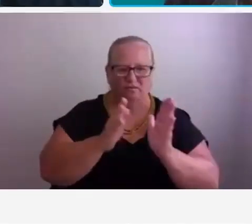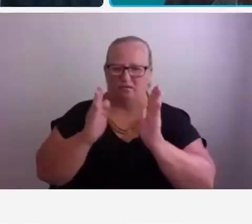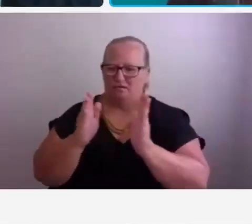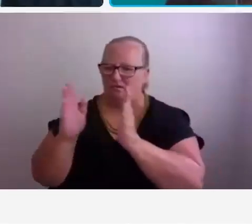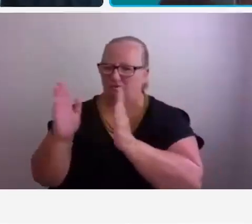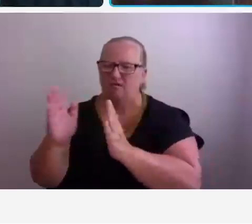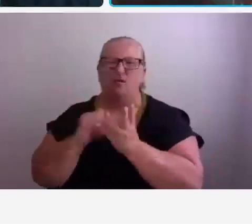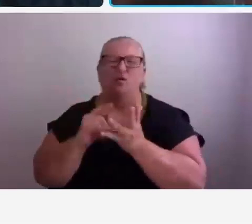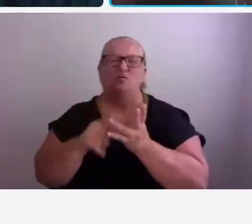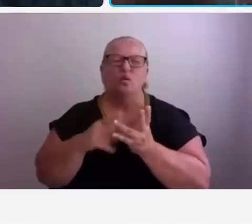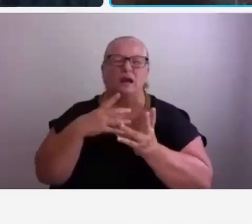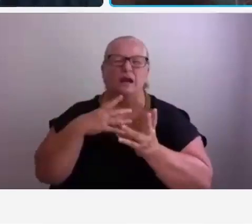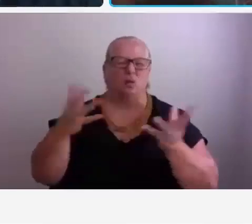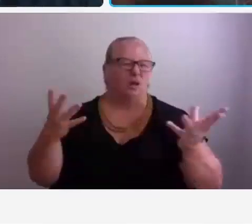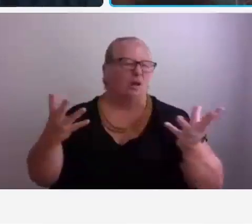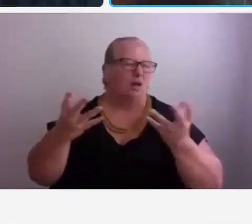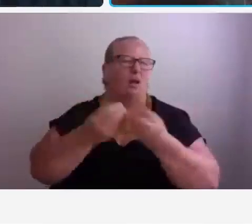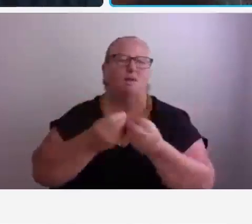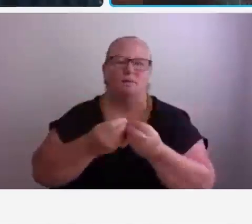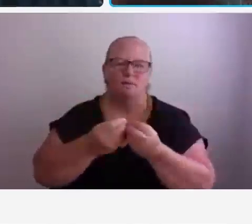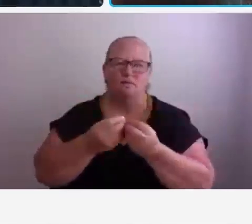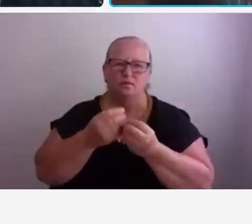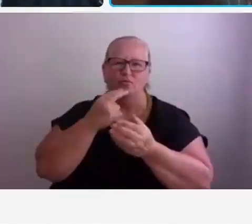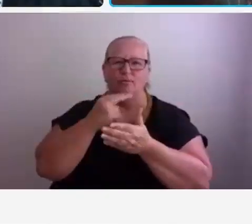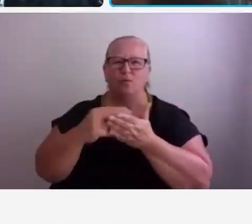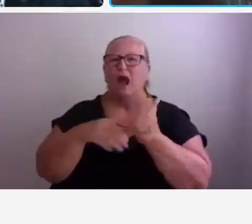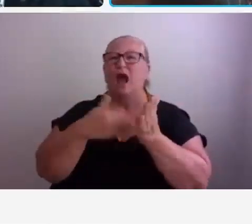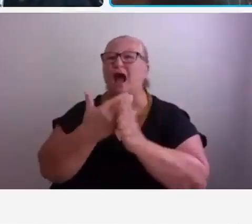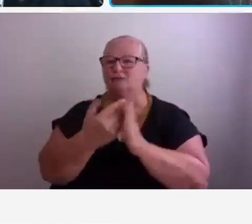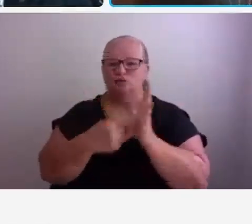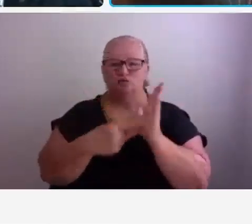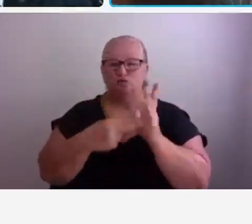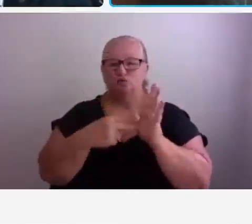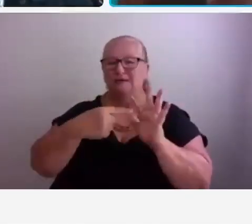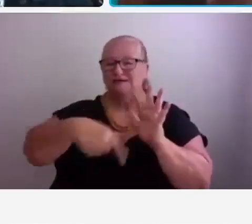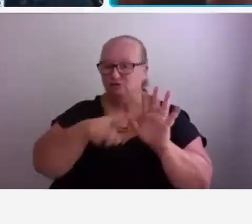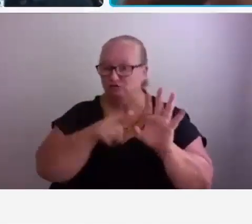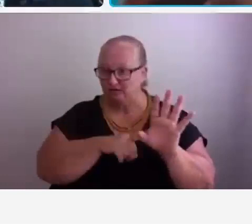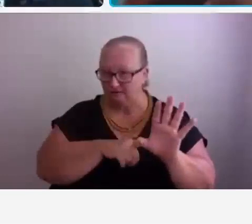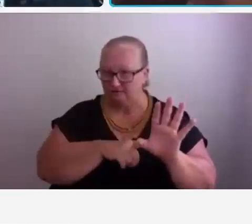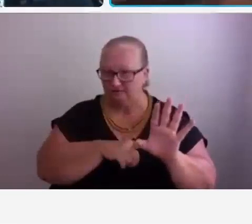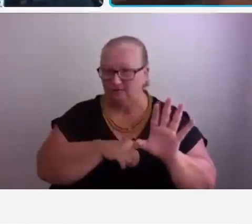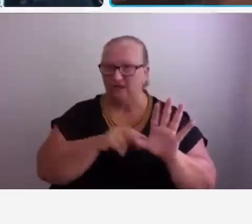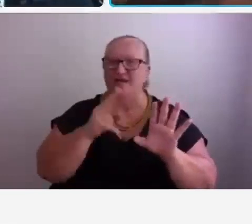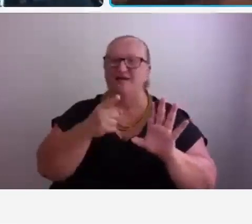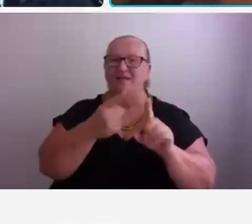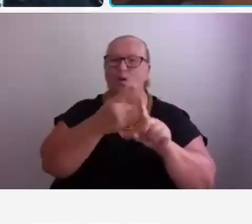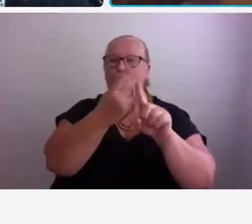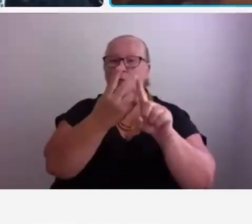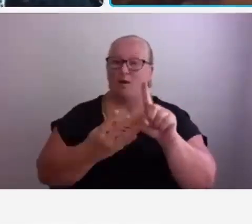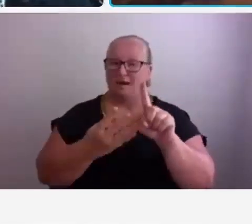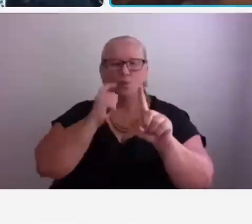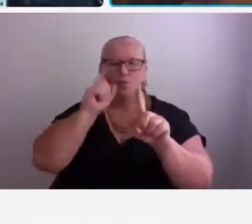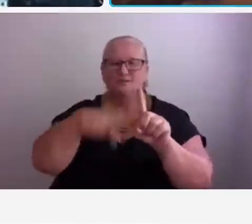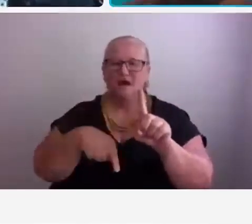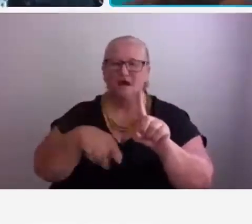financial report will be reporting through until June this year, and the quarterly financial report will then